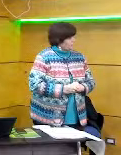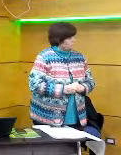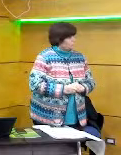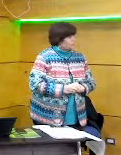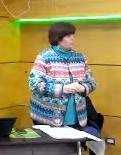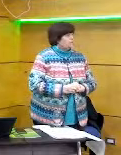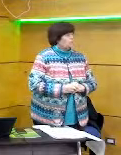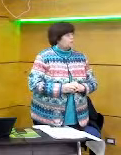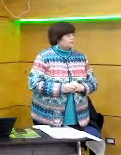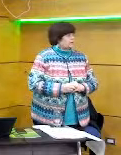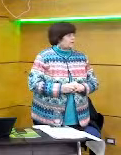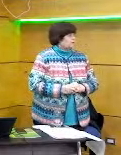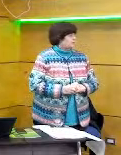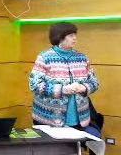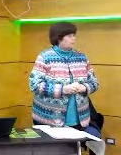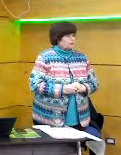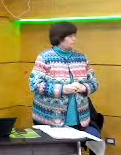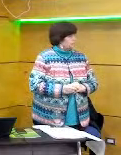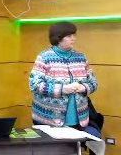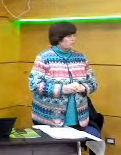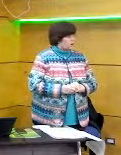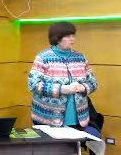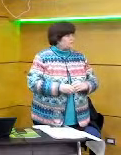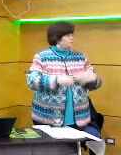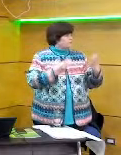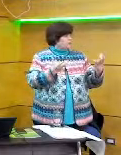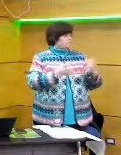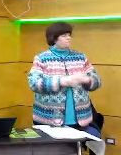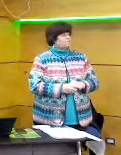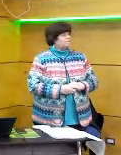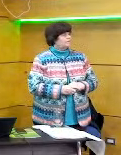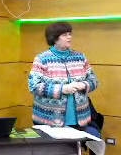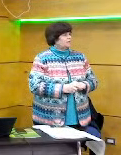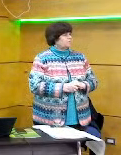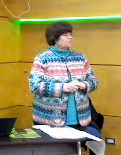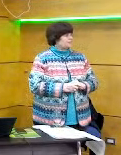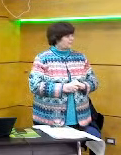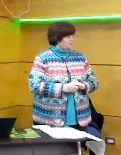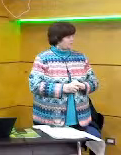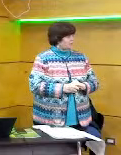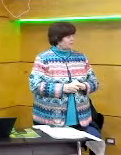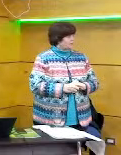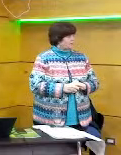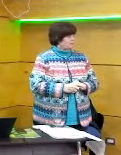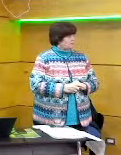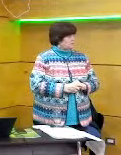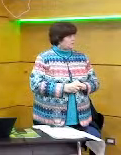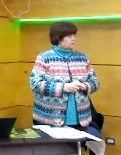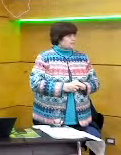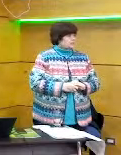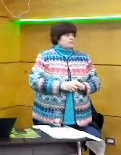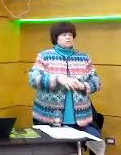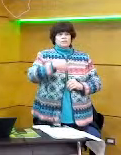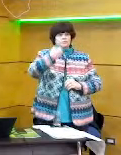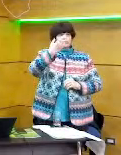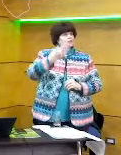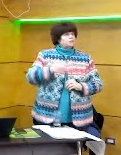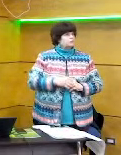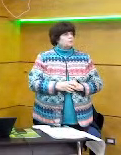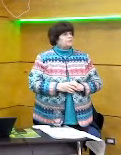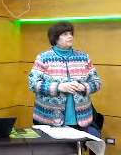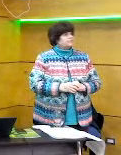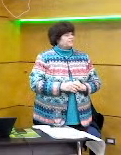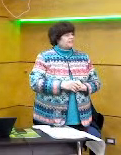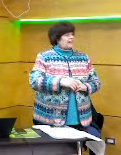Concon, so the winner isn't always from the Santiago area. 2